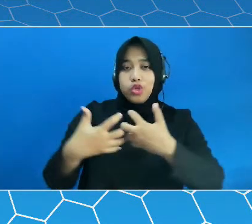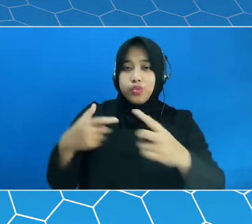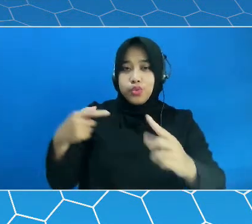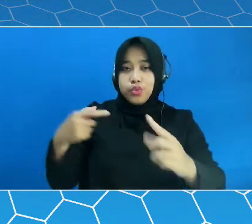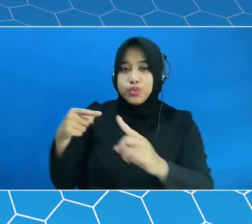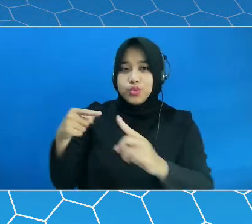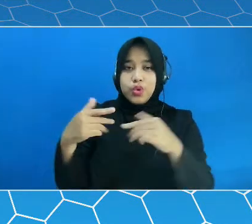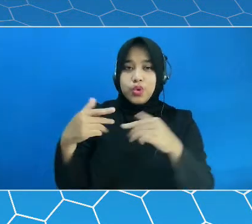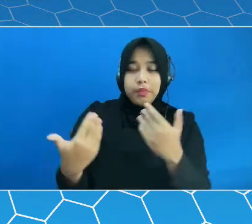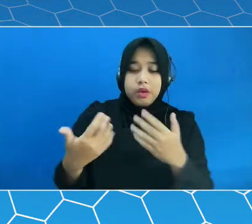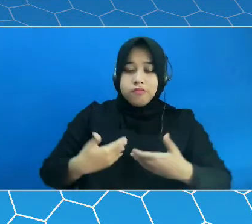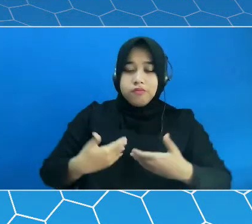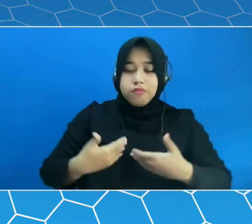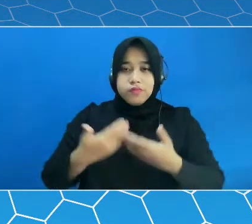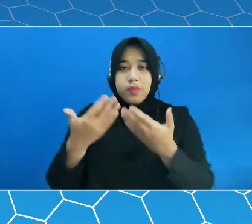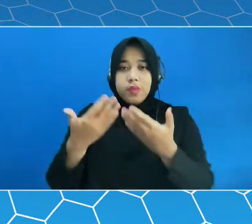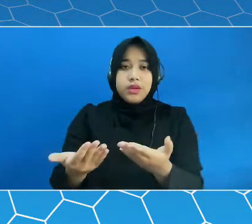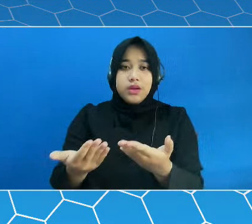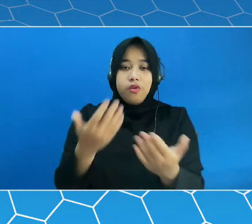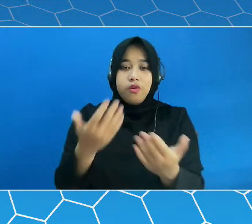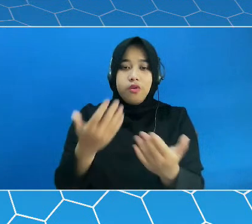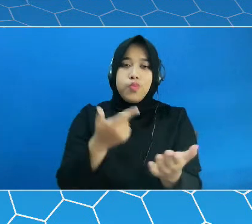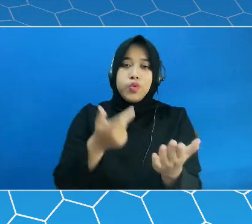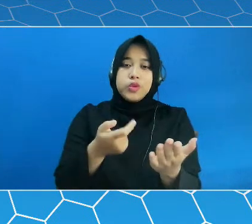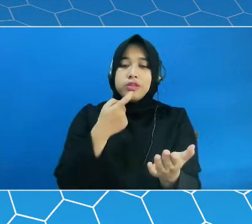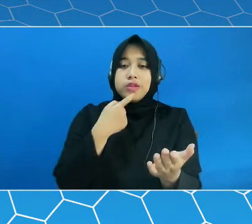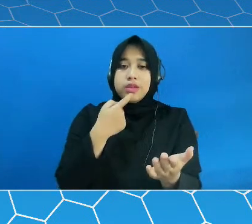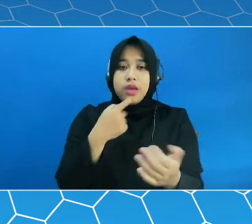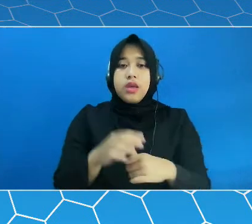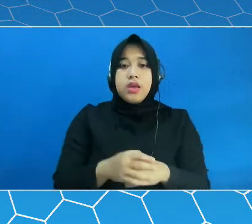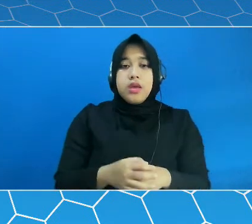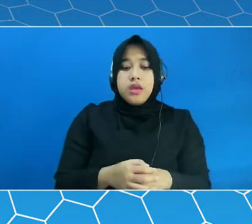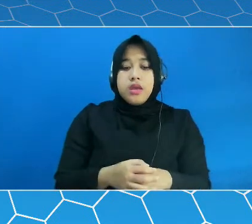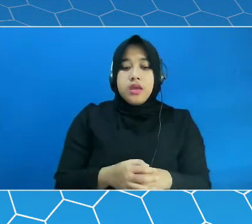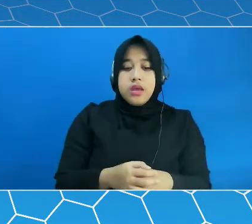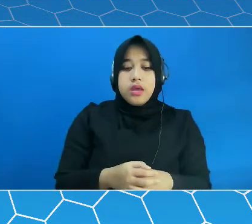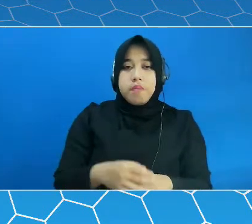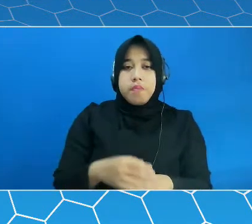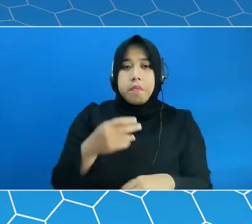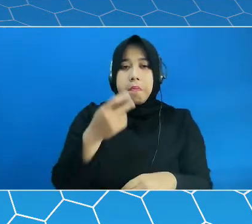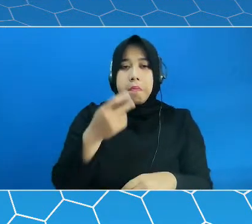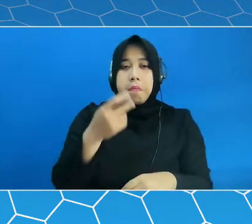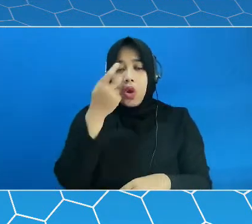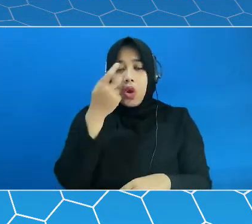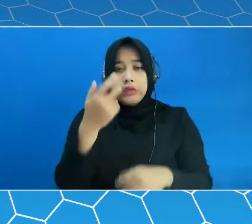aiming to improve clinical outcomes from COVID-19. Next slide, please.